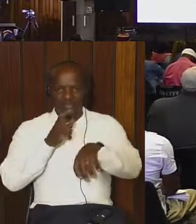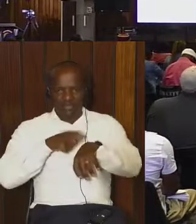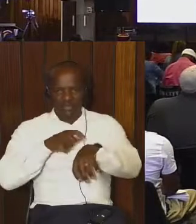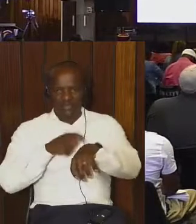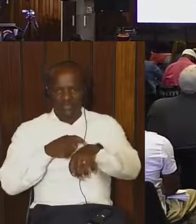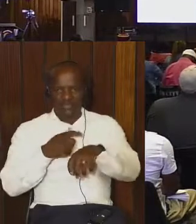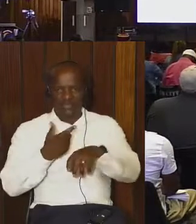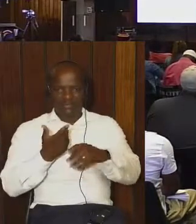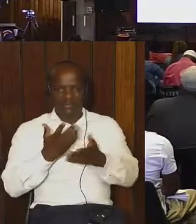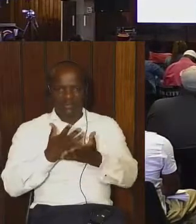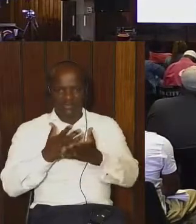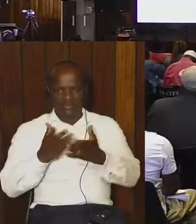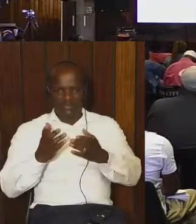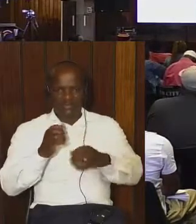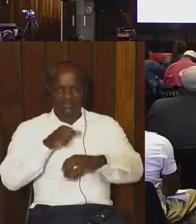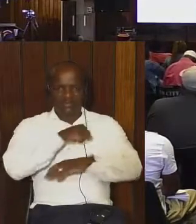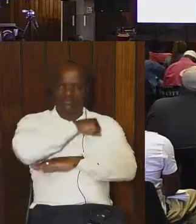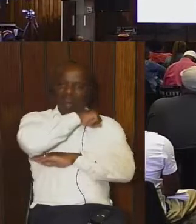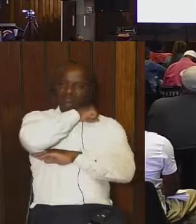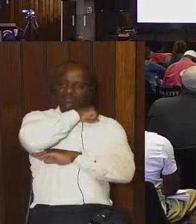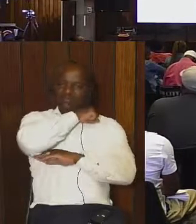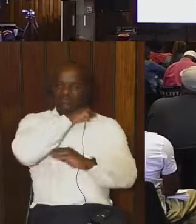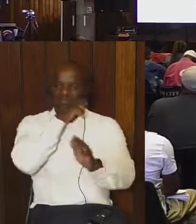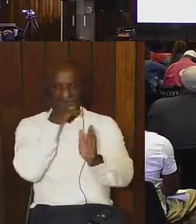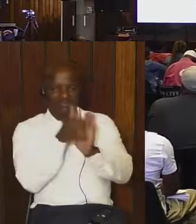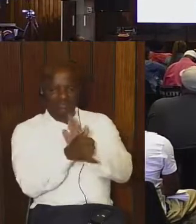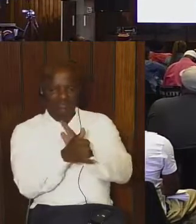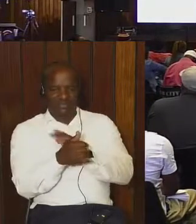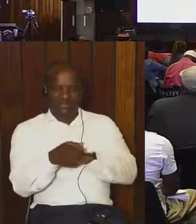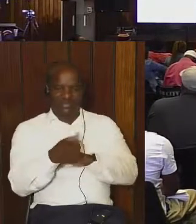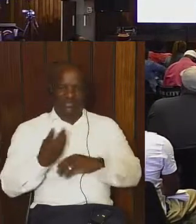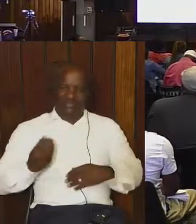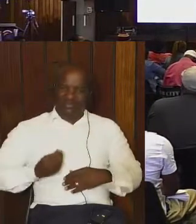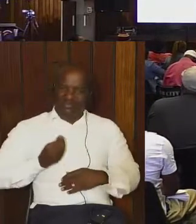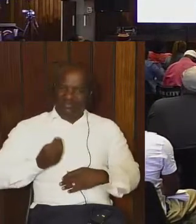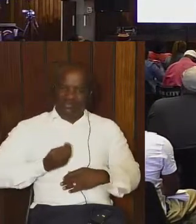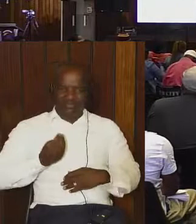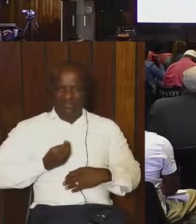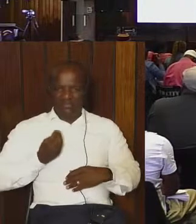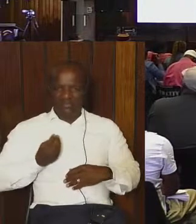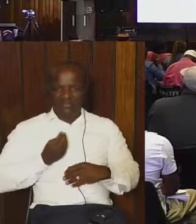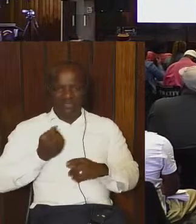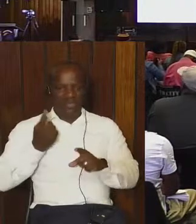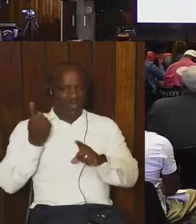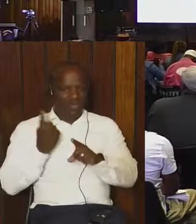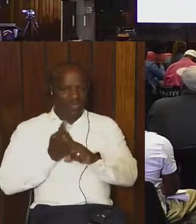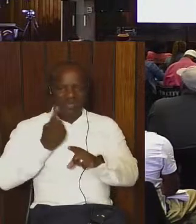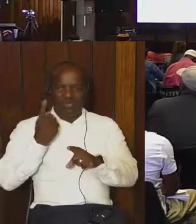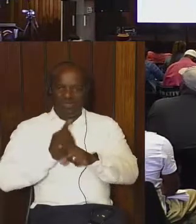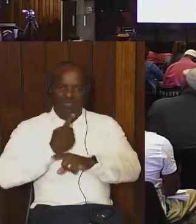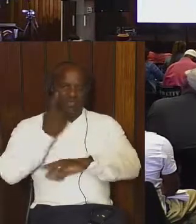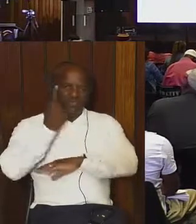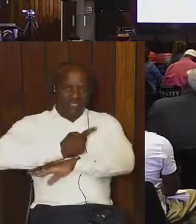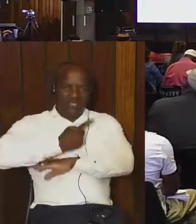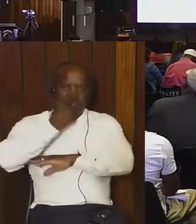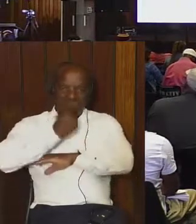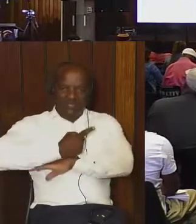marked and attacked. They are very little kids. This happens almost every day.